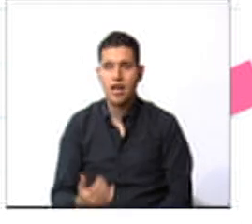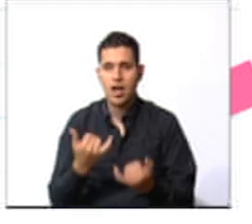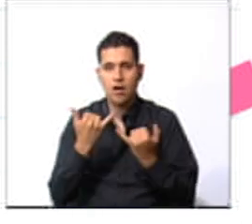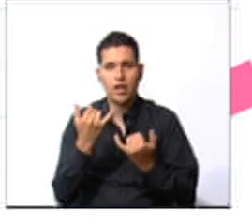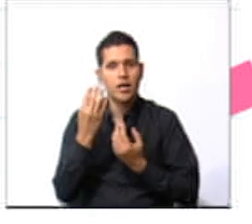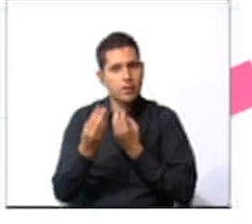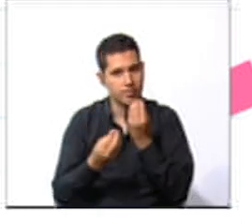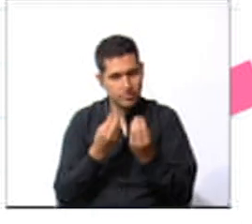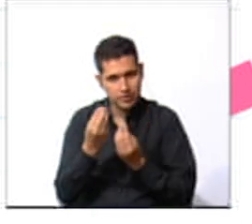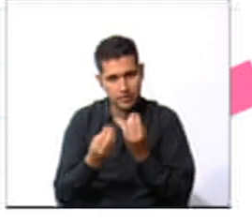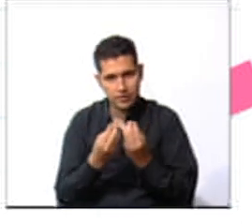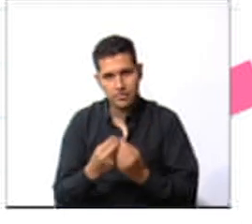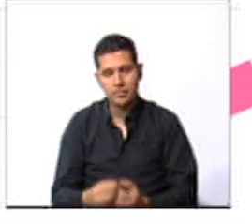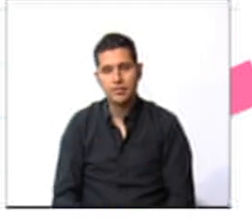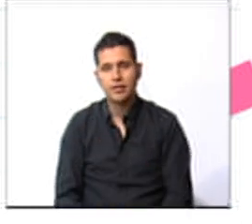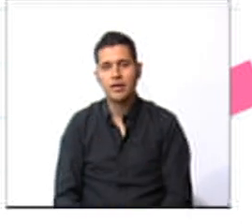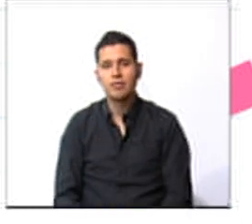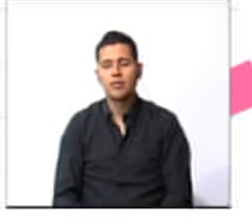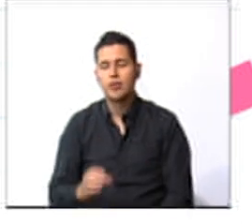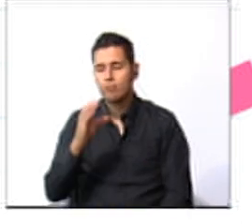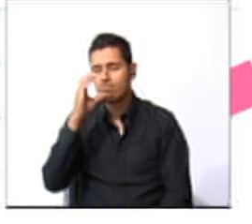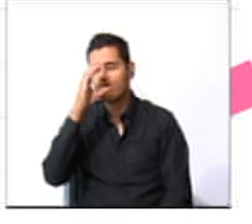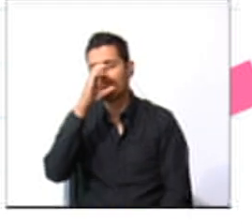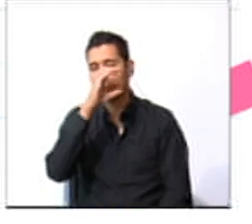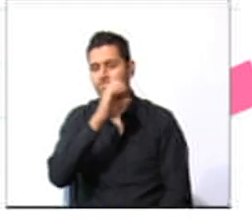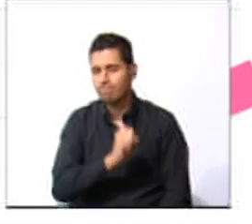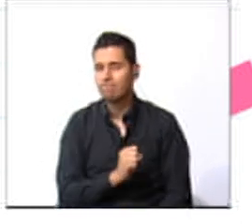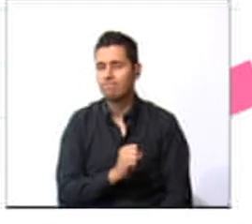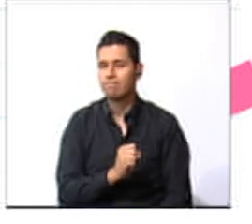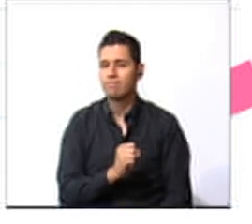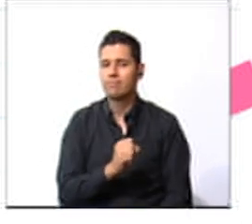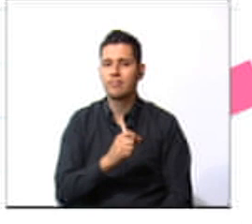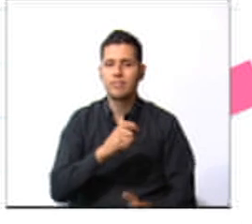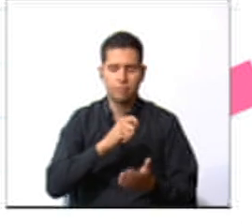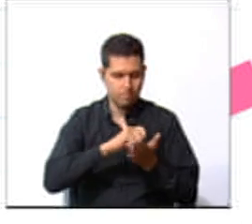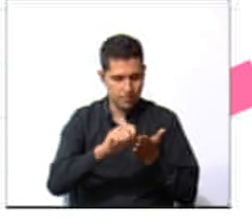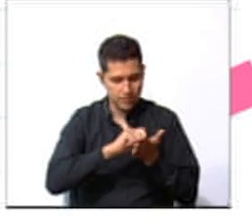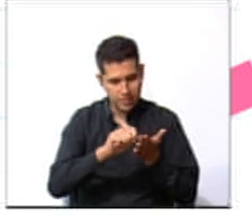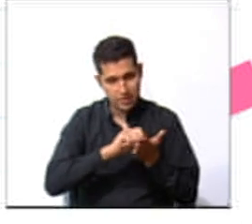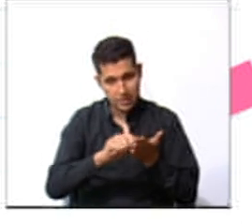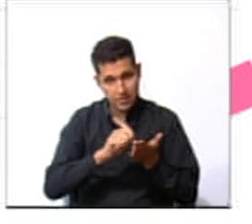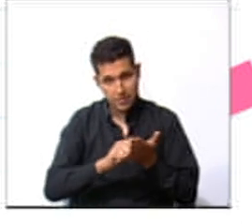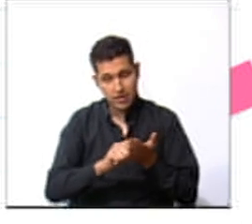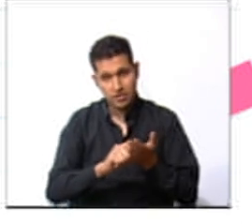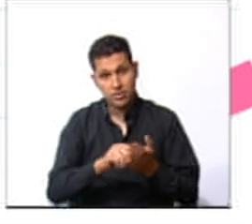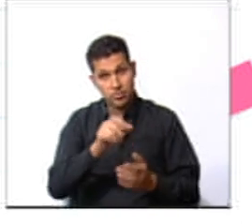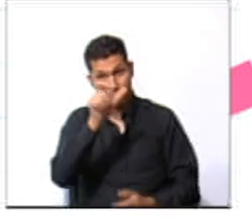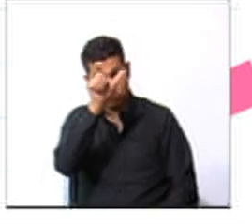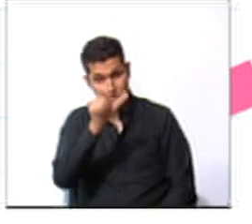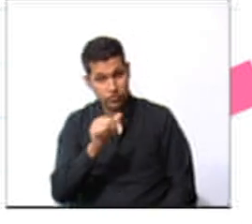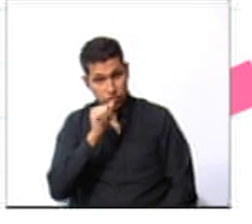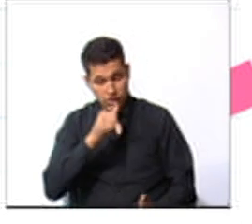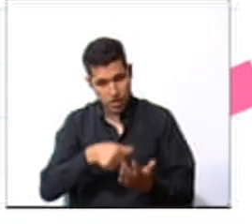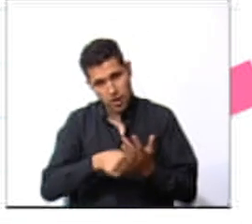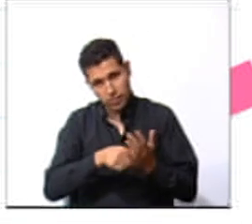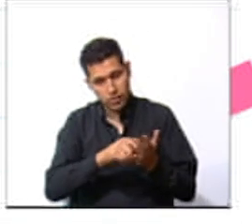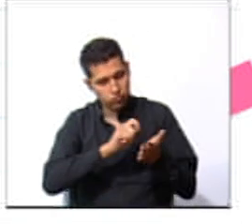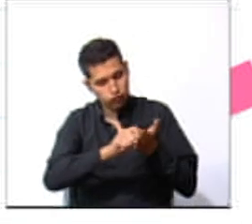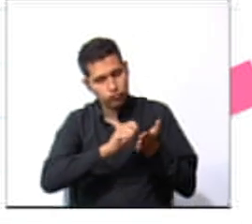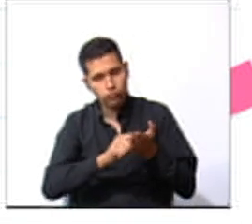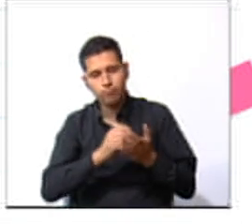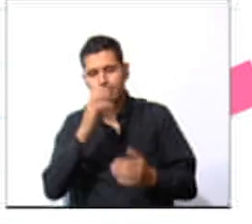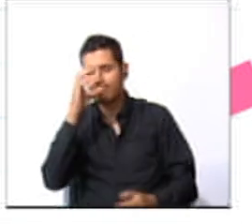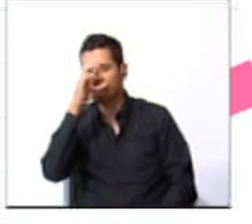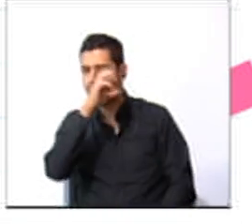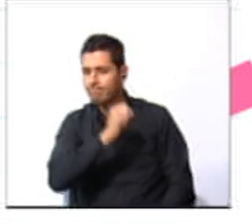are going to infer with the text. Vamos a inferir en este texto. We